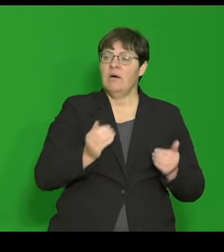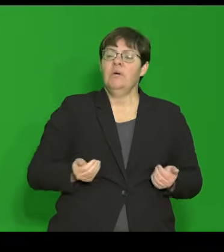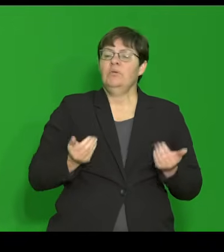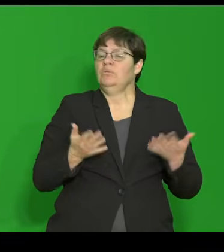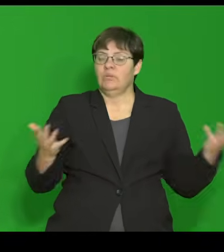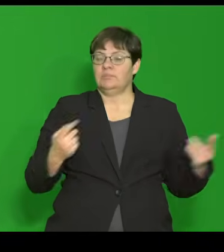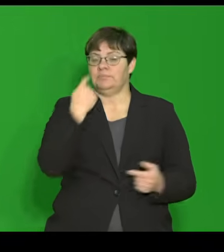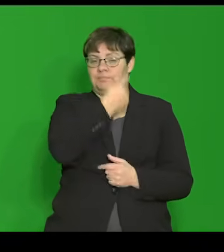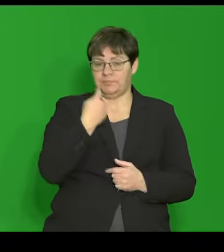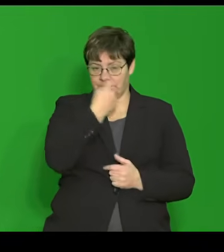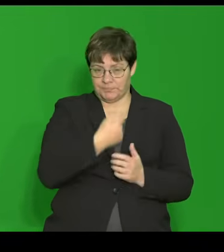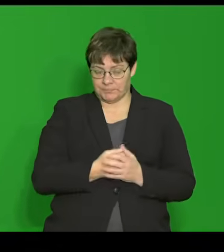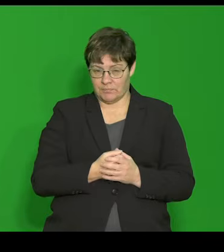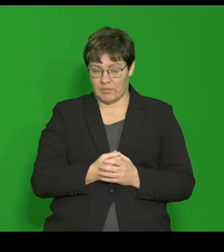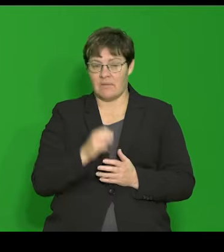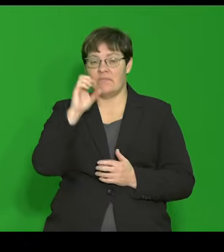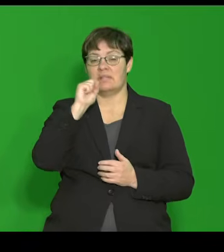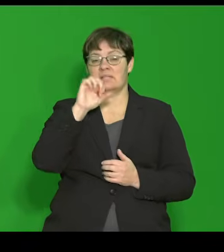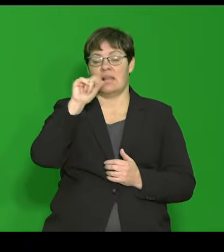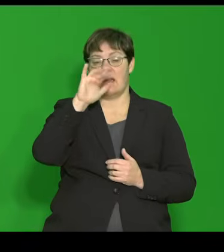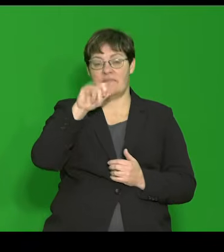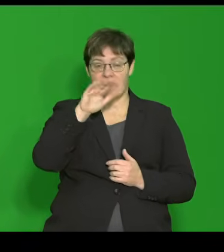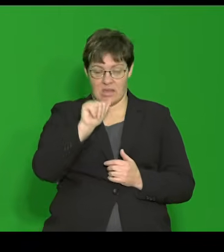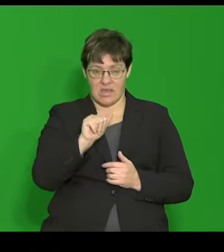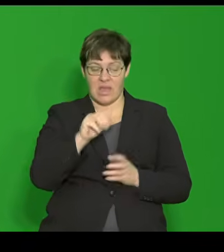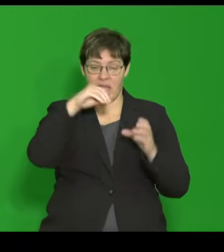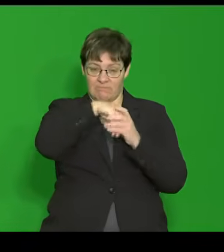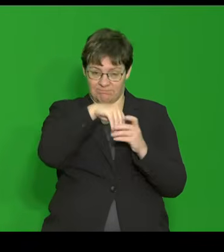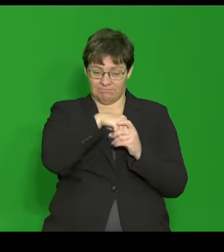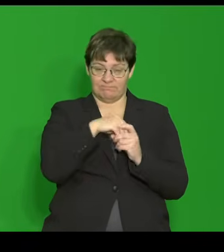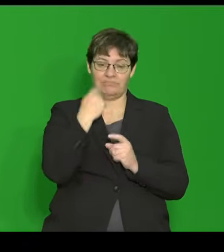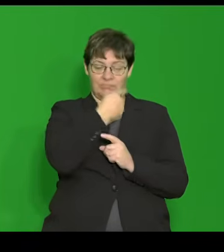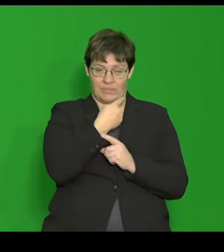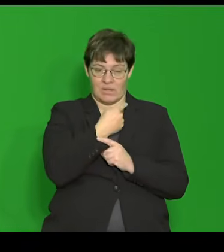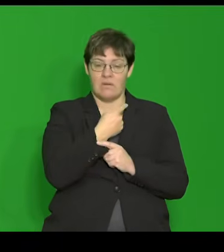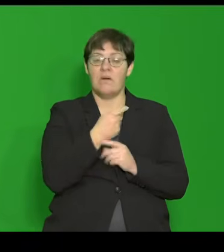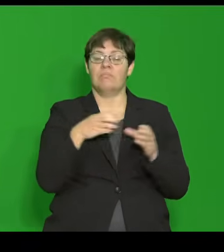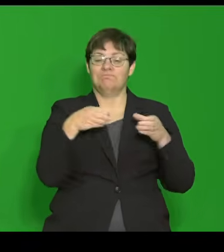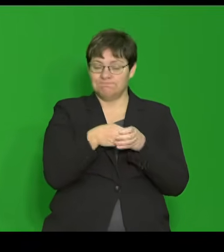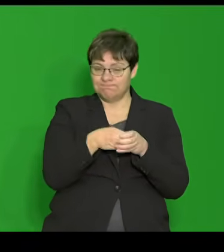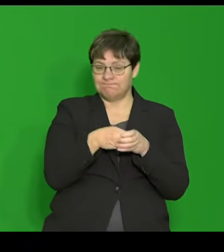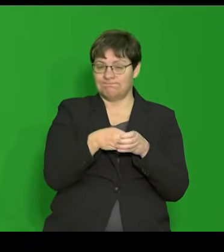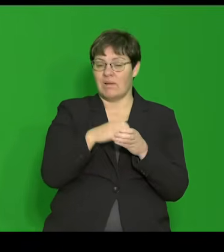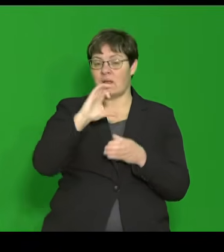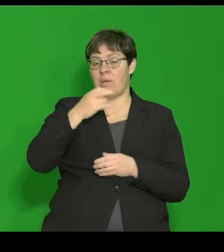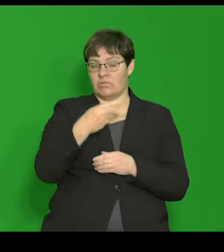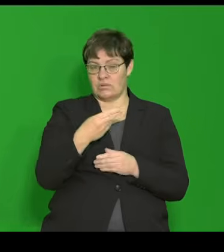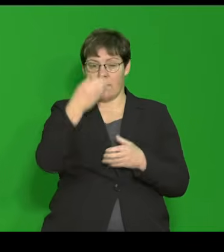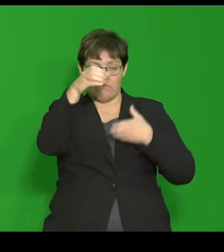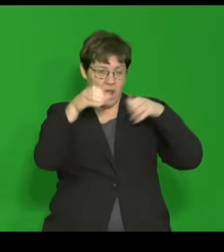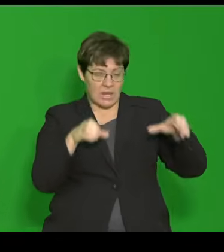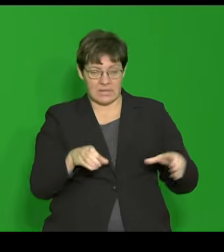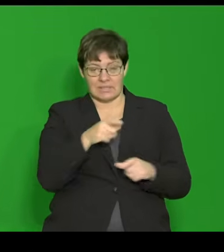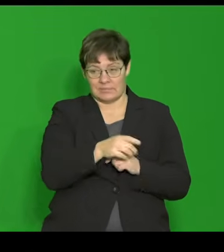firstly in the mouth. So we have saliva that contains your carbohydrates. Salivary amylase is a group of carbohydrate breaking